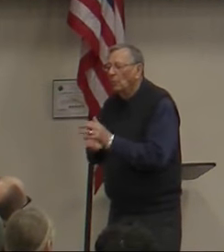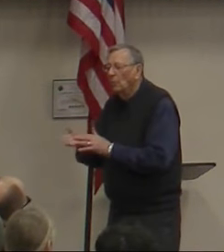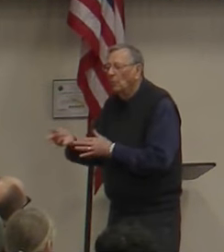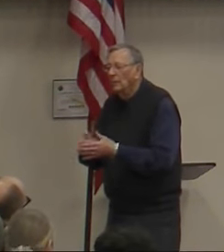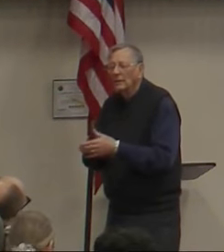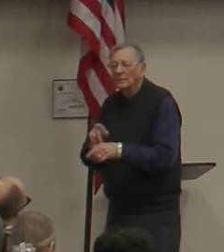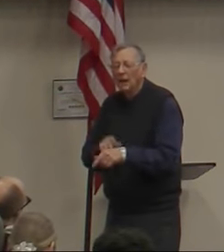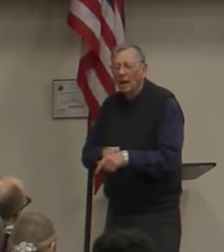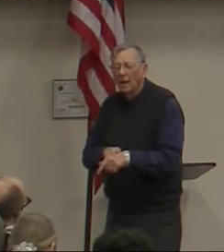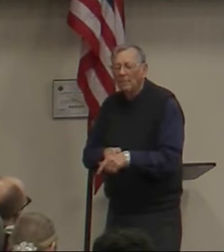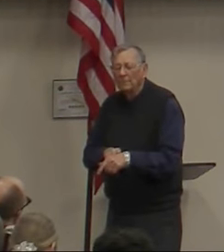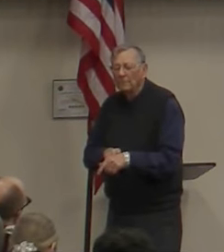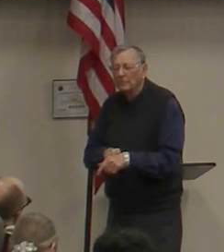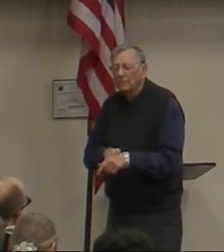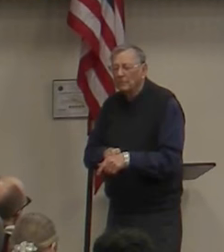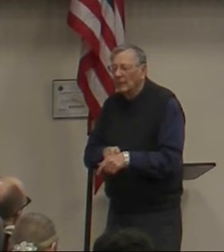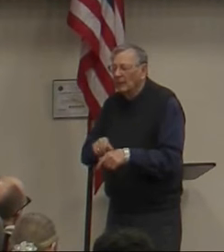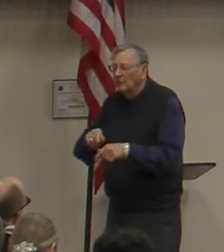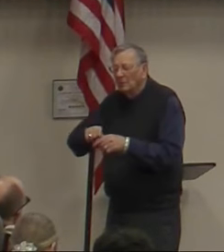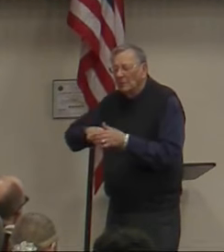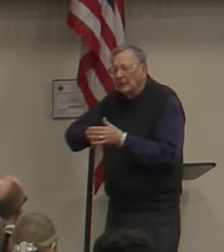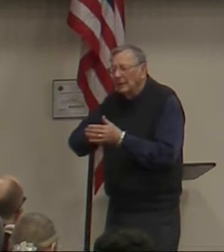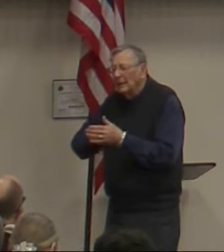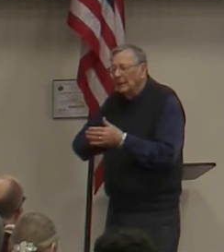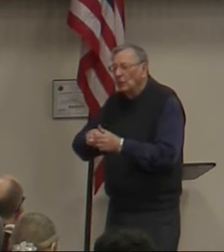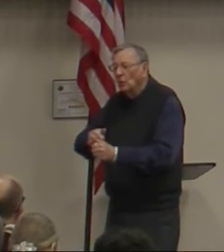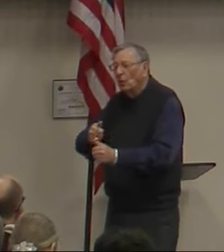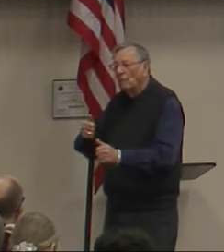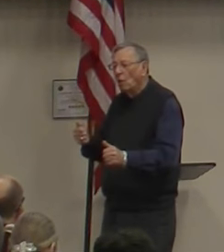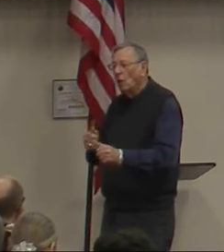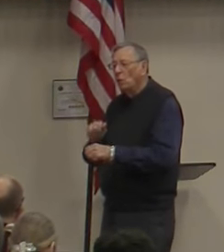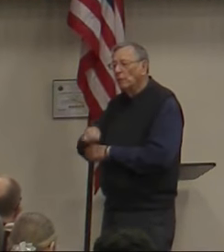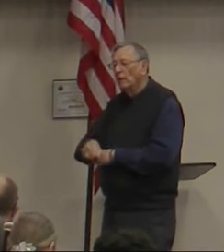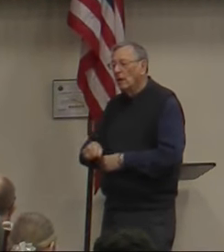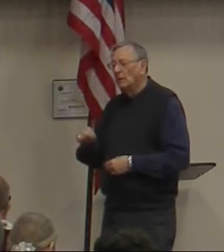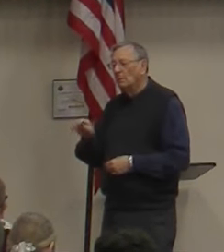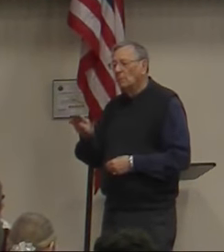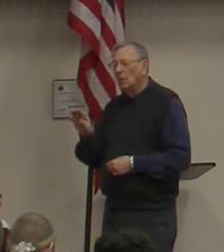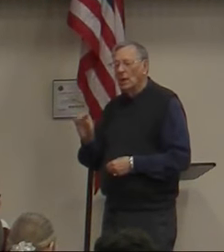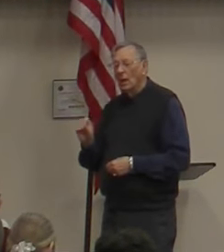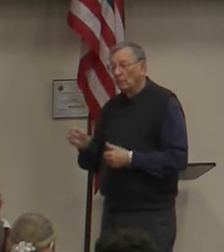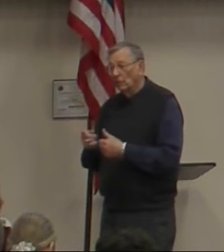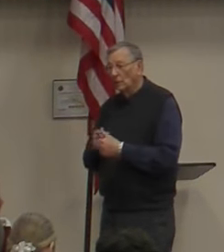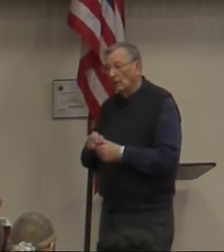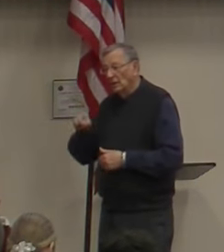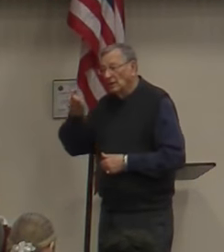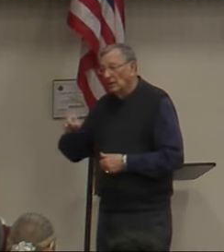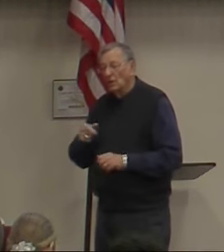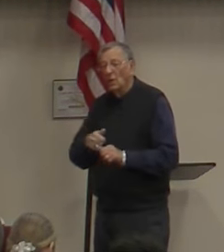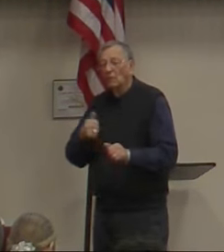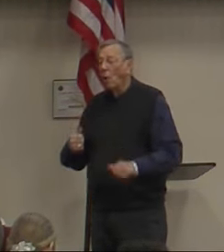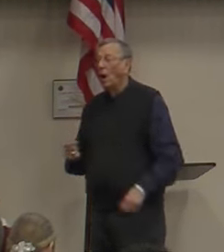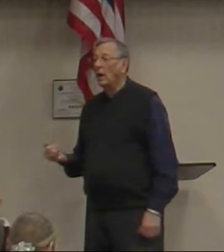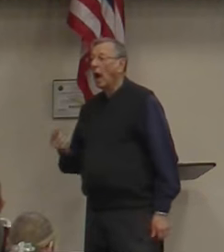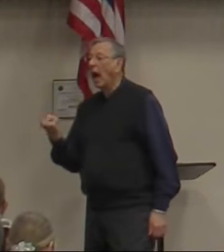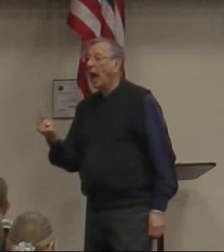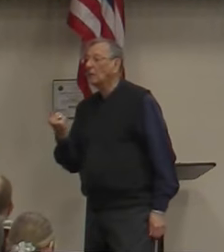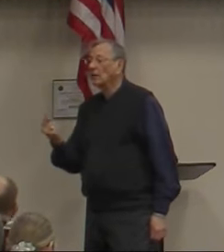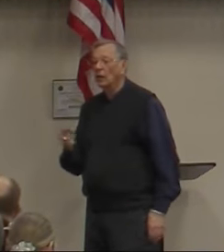time. There are some keys to avoiding overcoming burnout. The first thing is, you need to avoid being